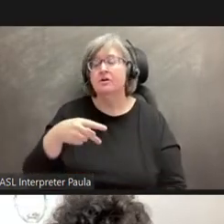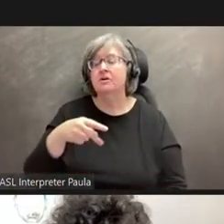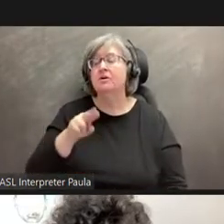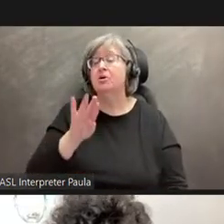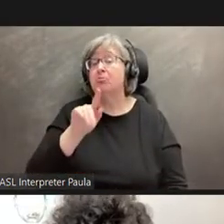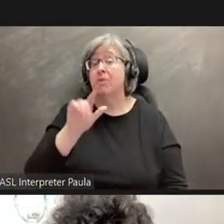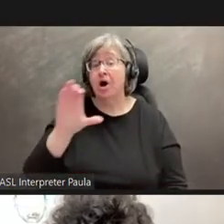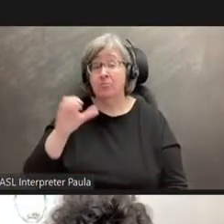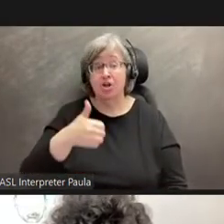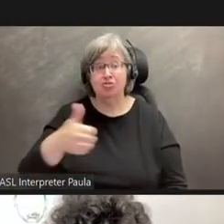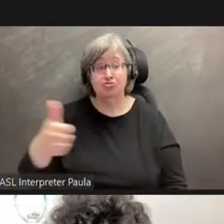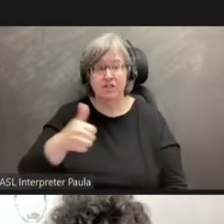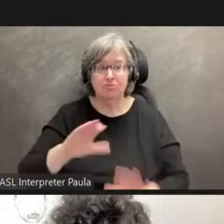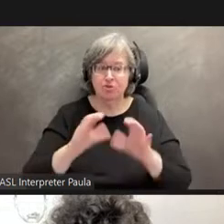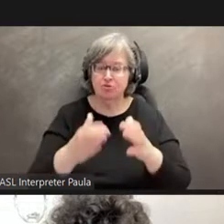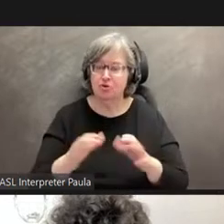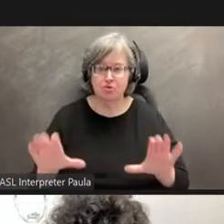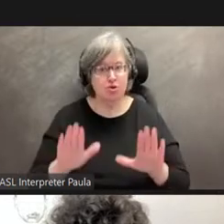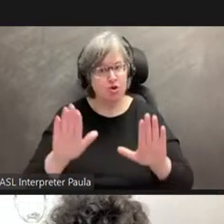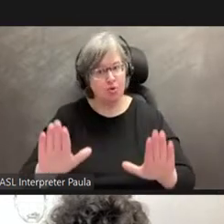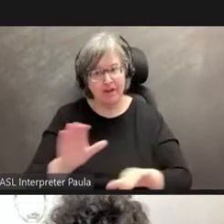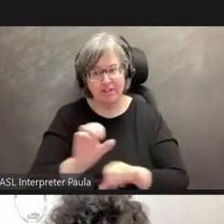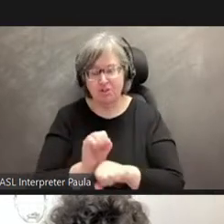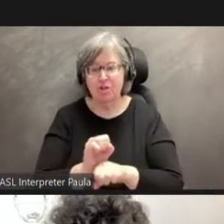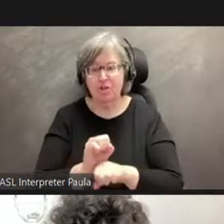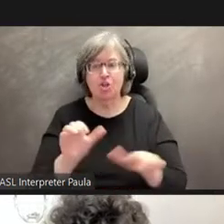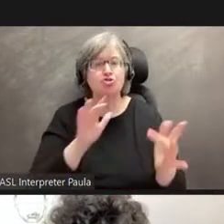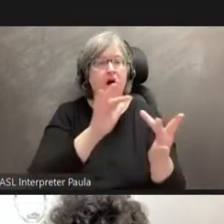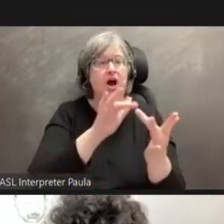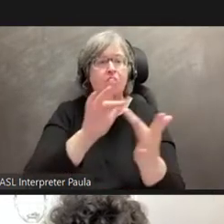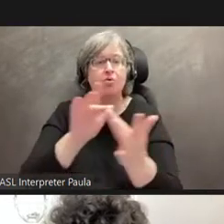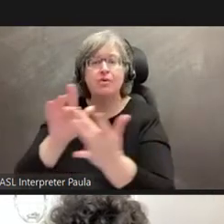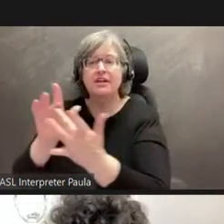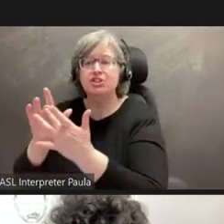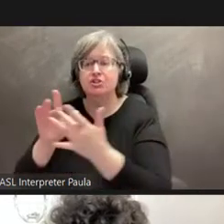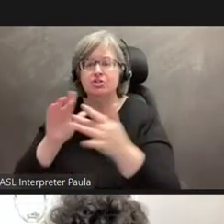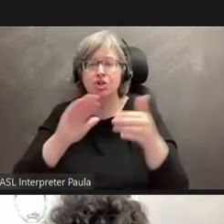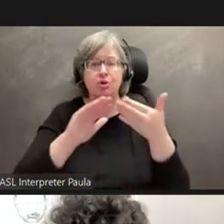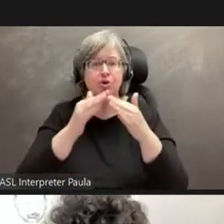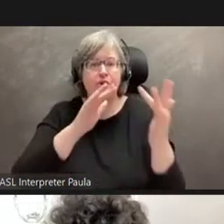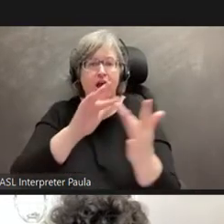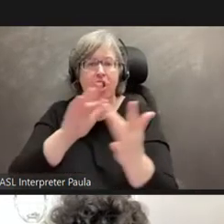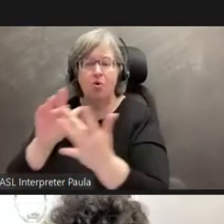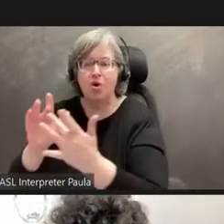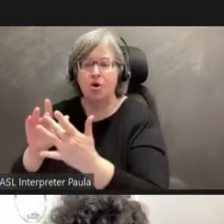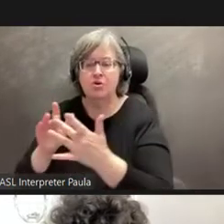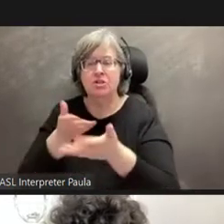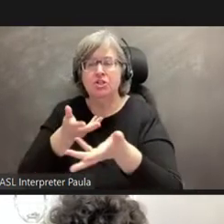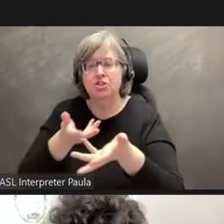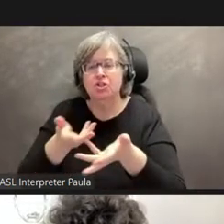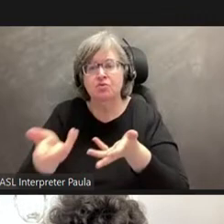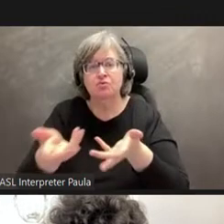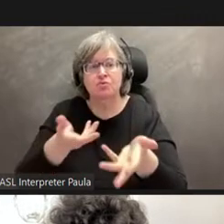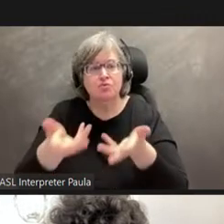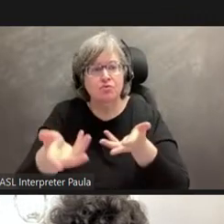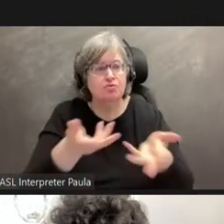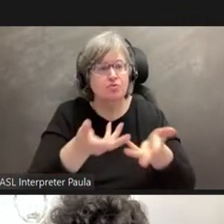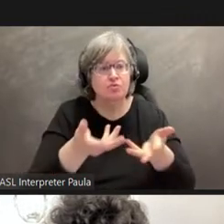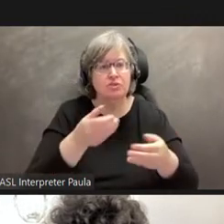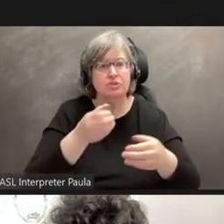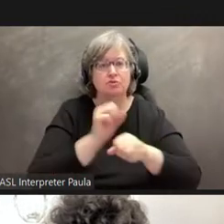great job. They're also doing a lot of outreach, community outreach, and working with our contractors to